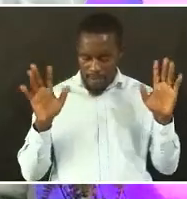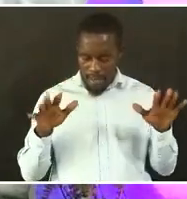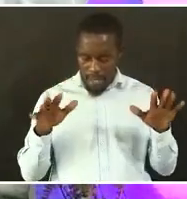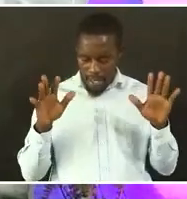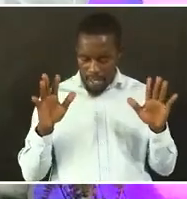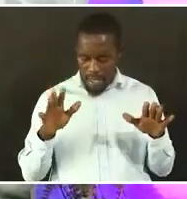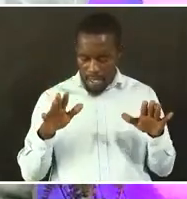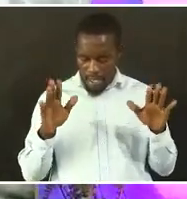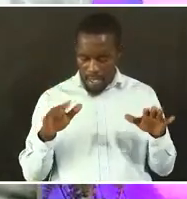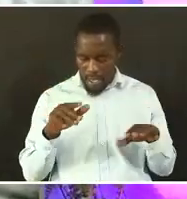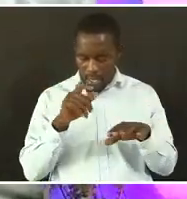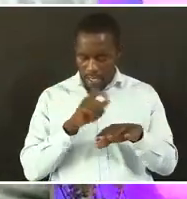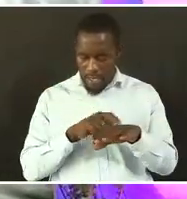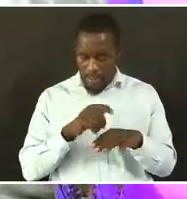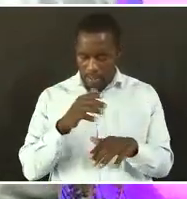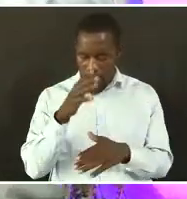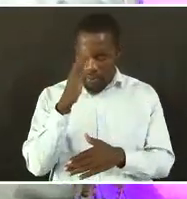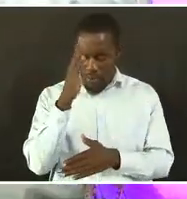not flee,